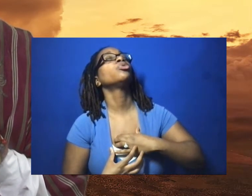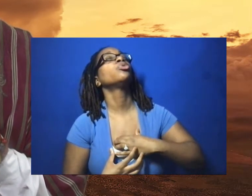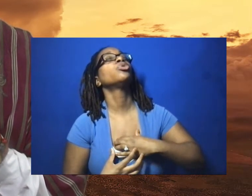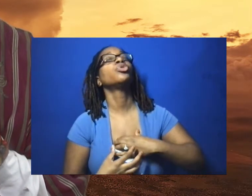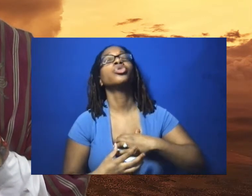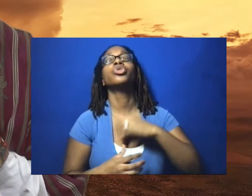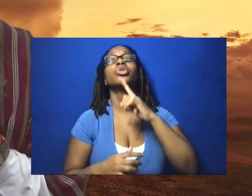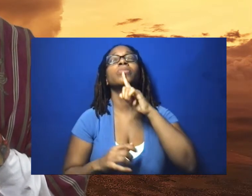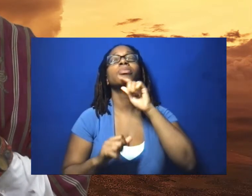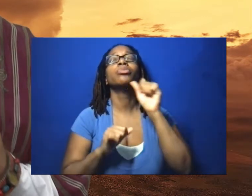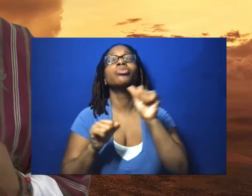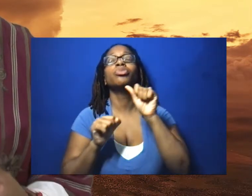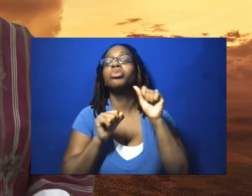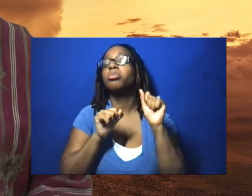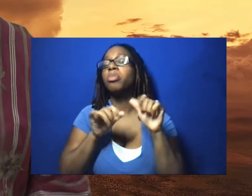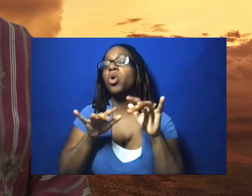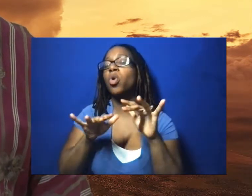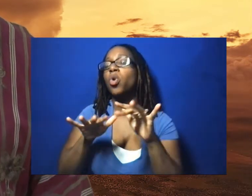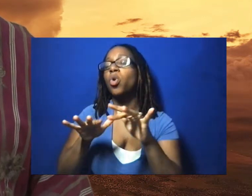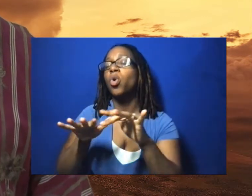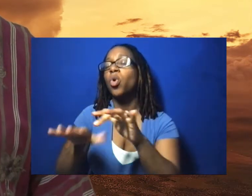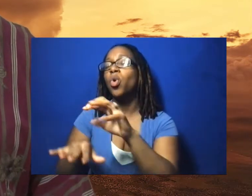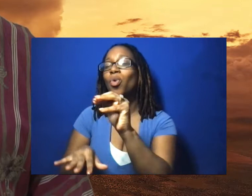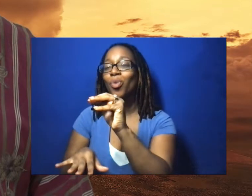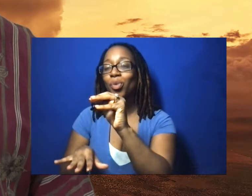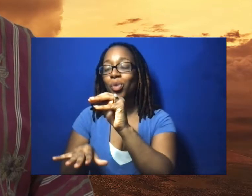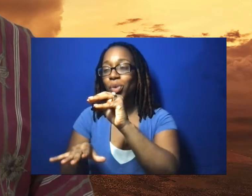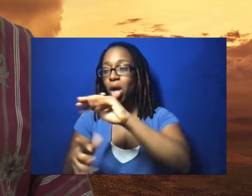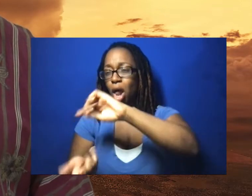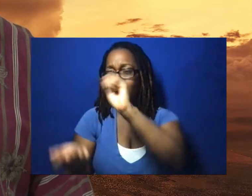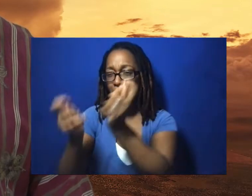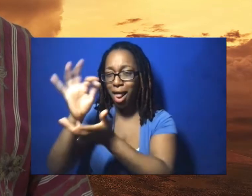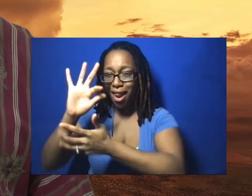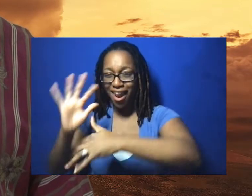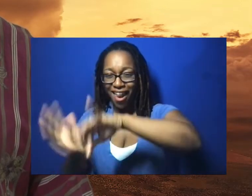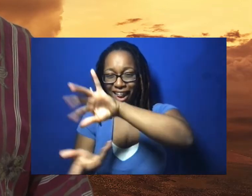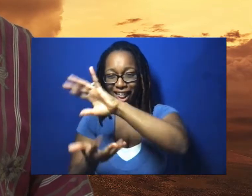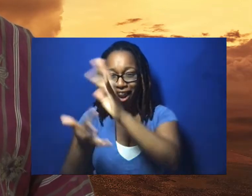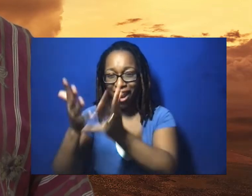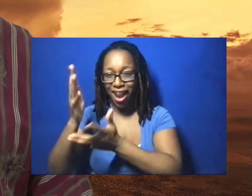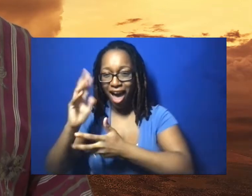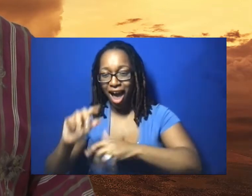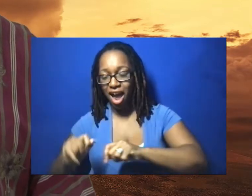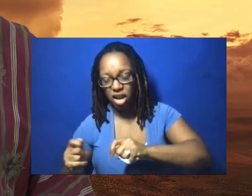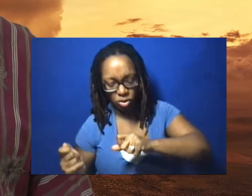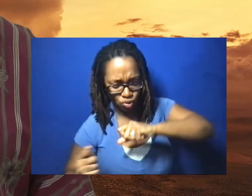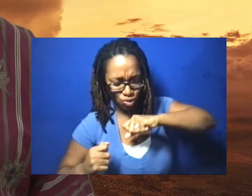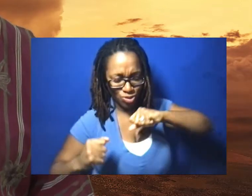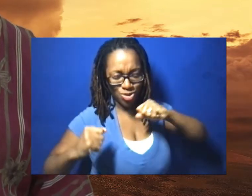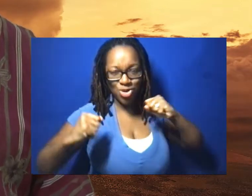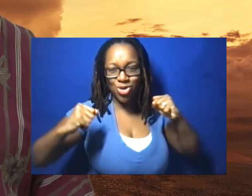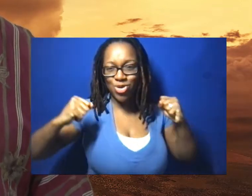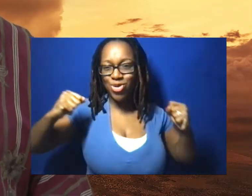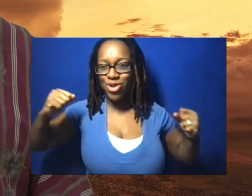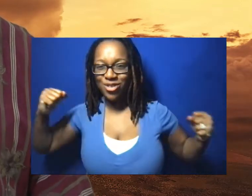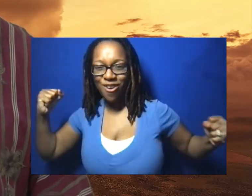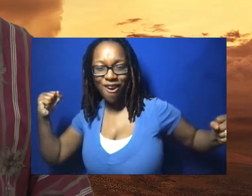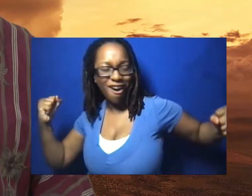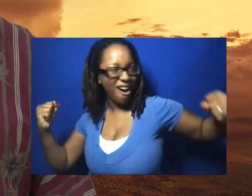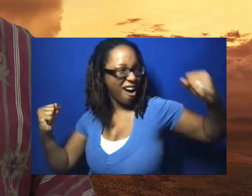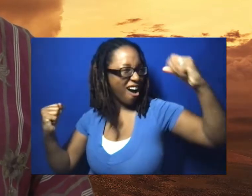Mufunga. And Mufunga became big and strong and beautiful.